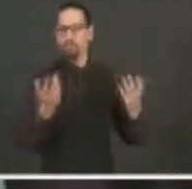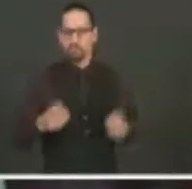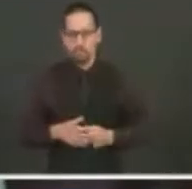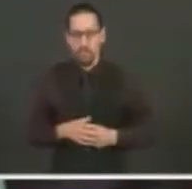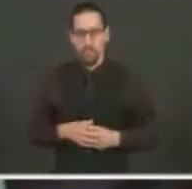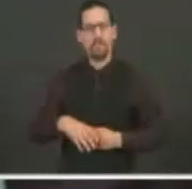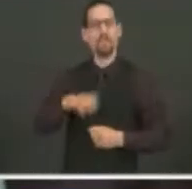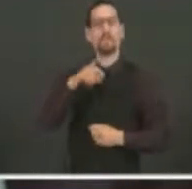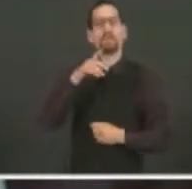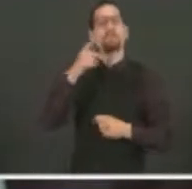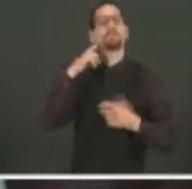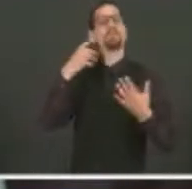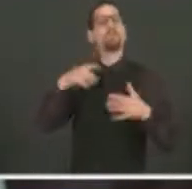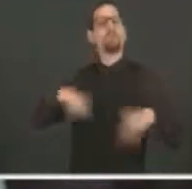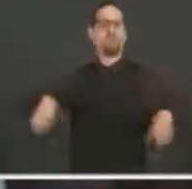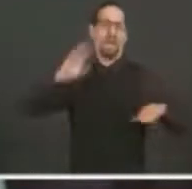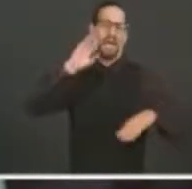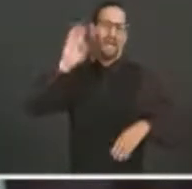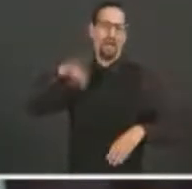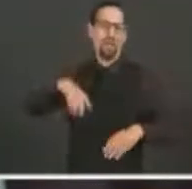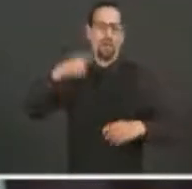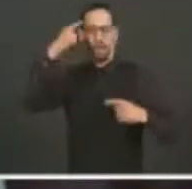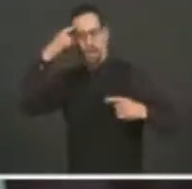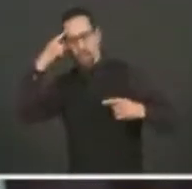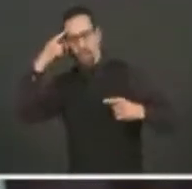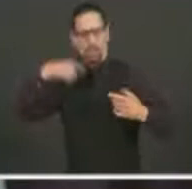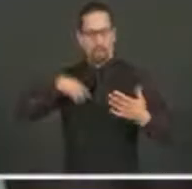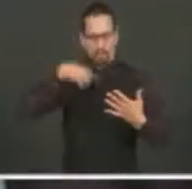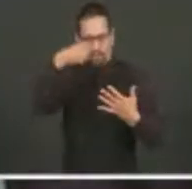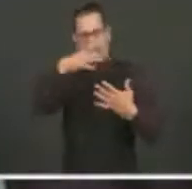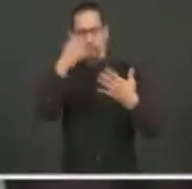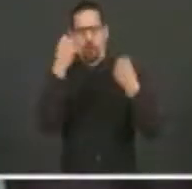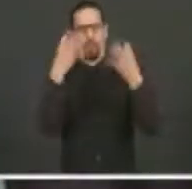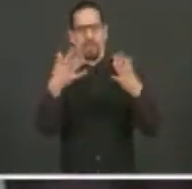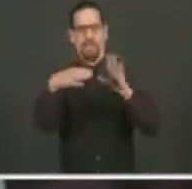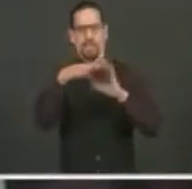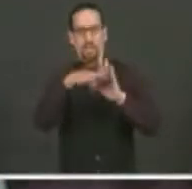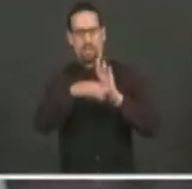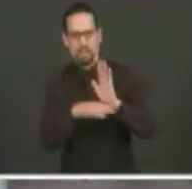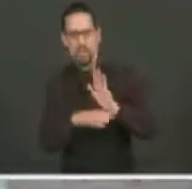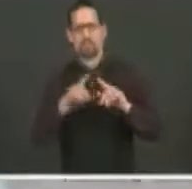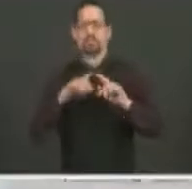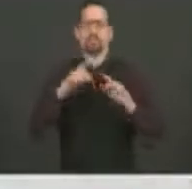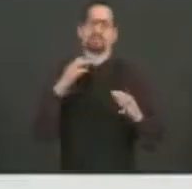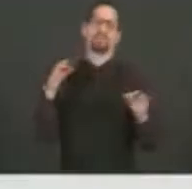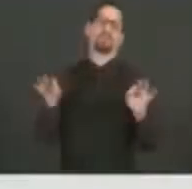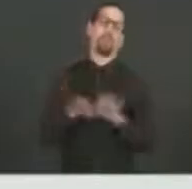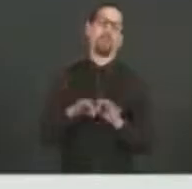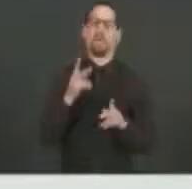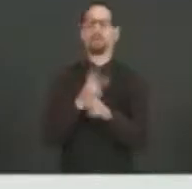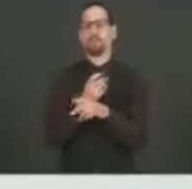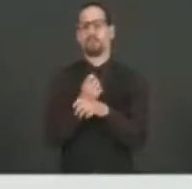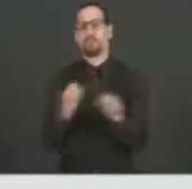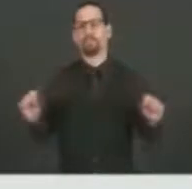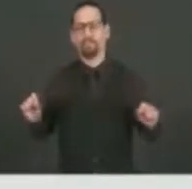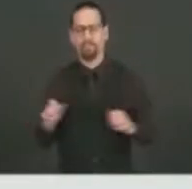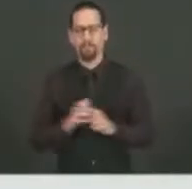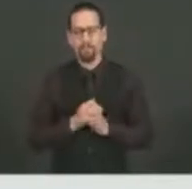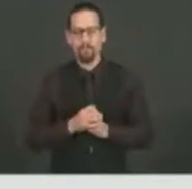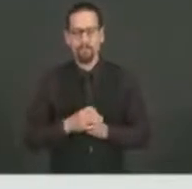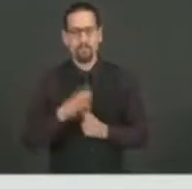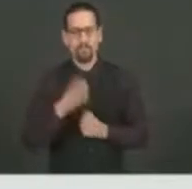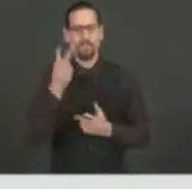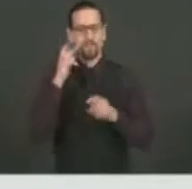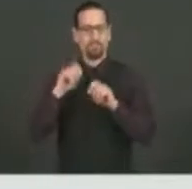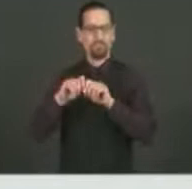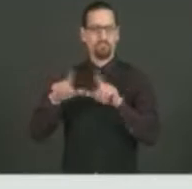smart choices to keep everyone safe, I'd like to ask you to please put up on the screen phase 3 guidance.